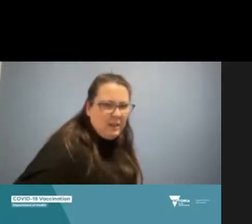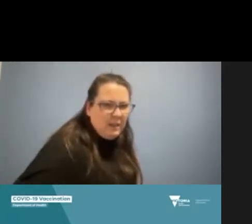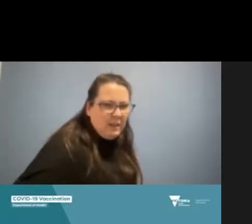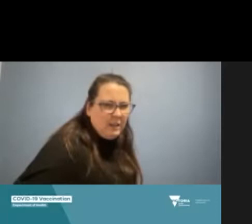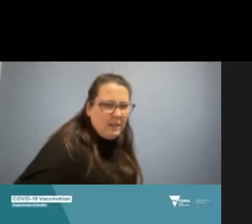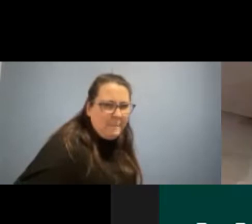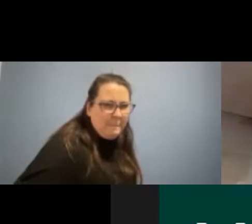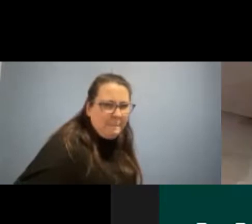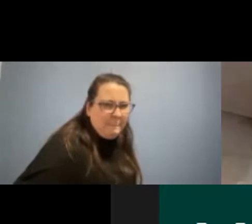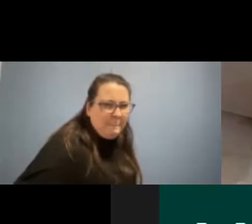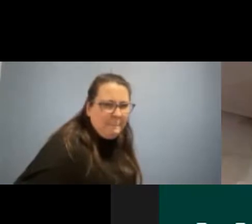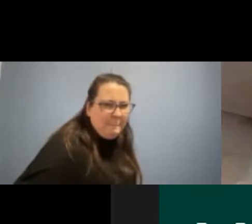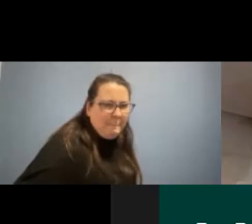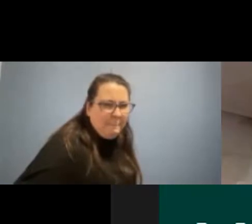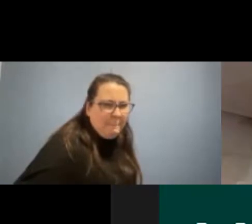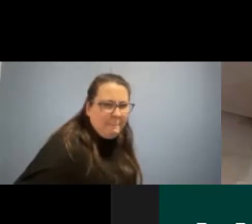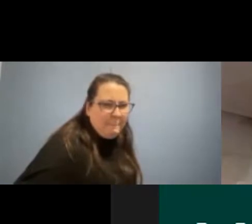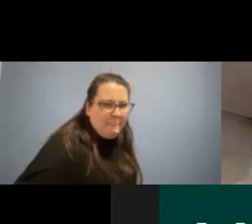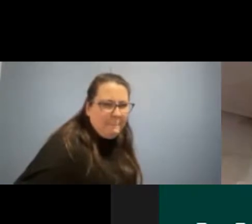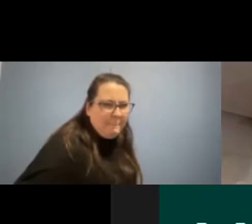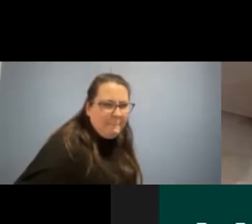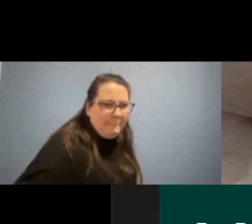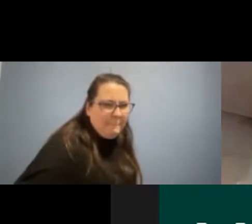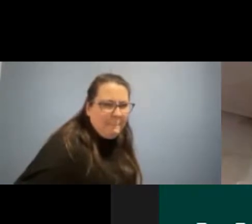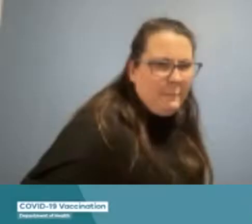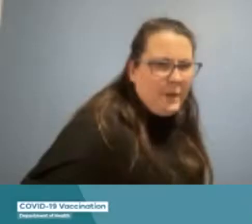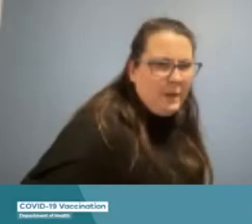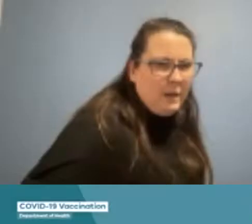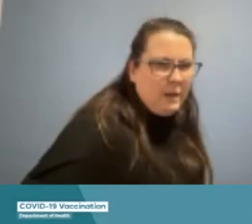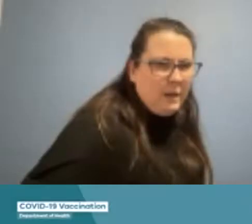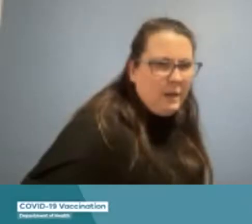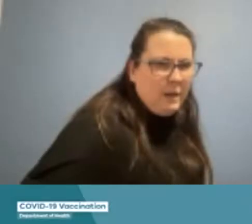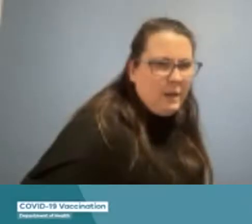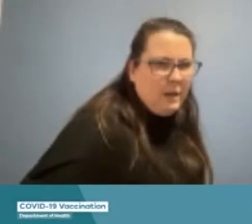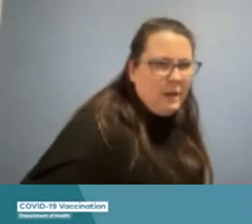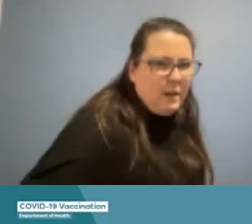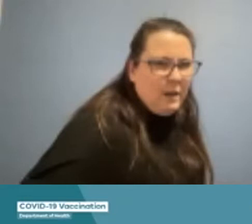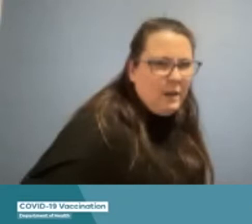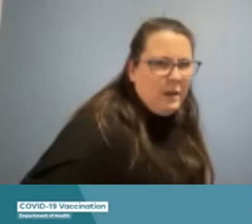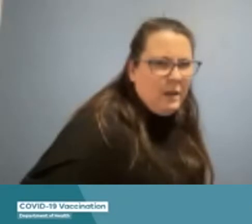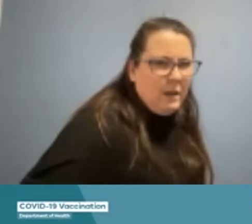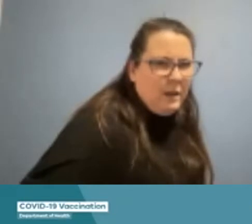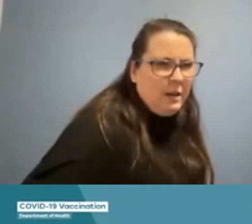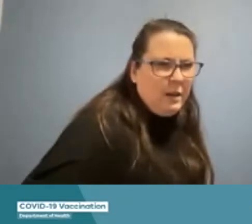you. Thank you. Thank you. Thank you. See you.